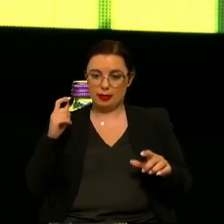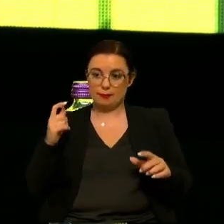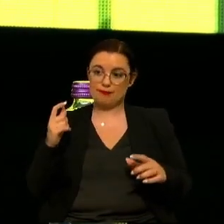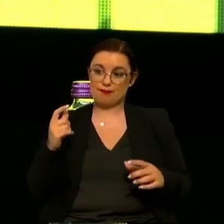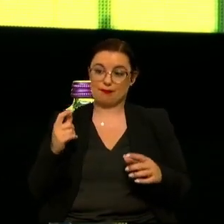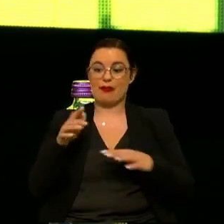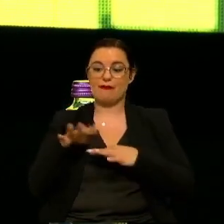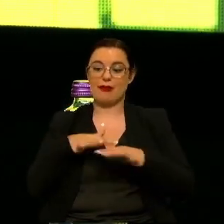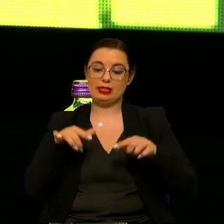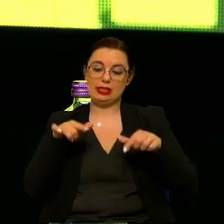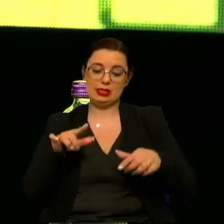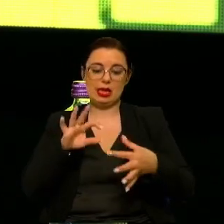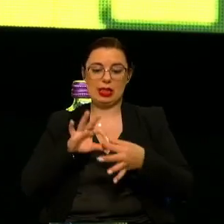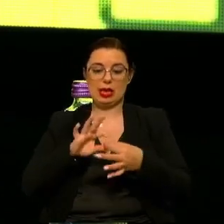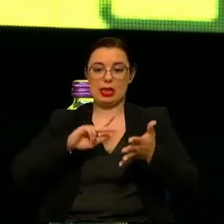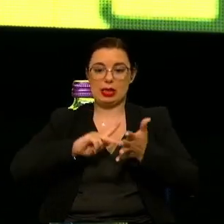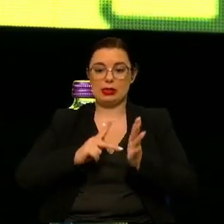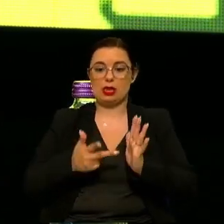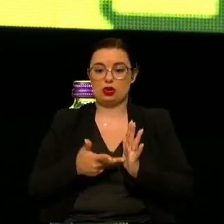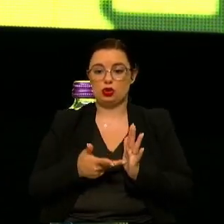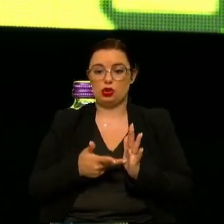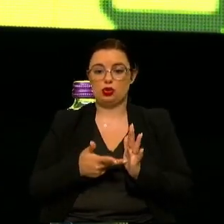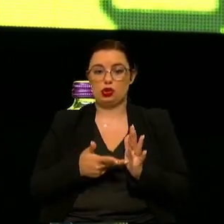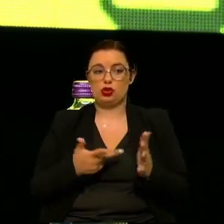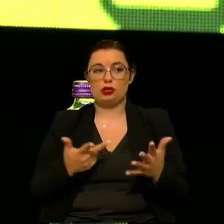usually supported by